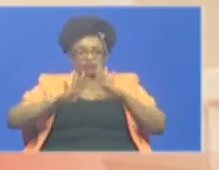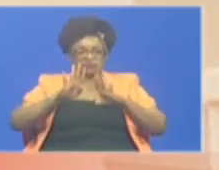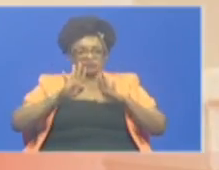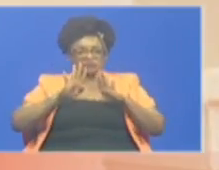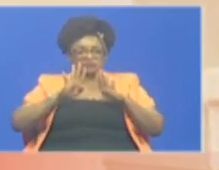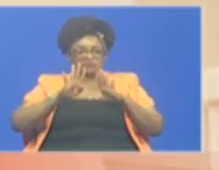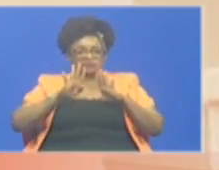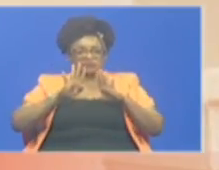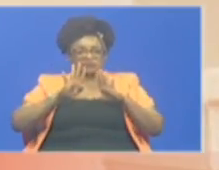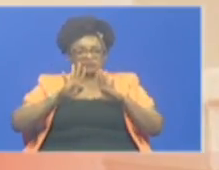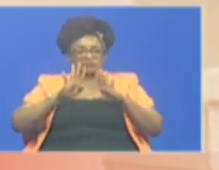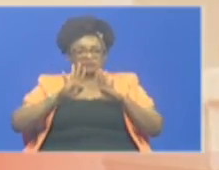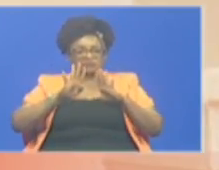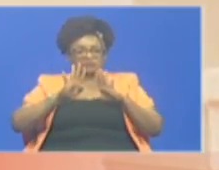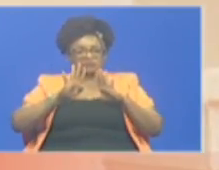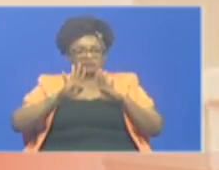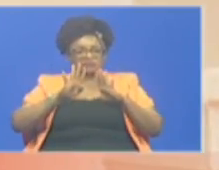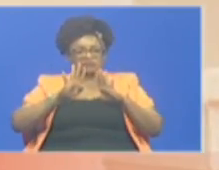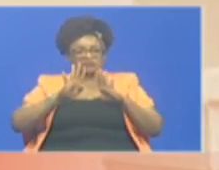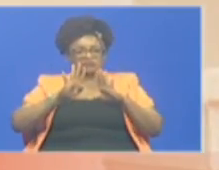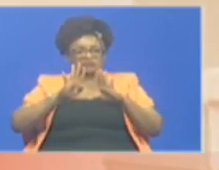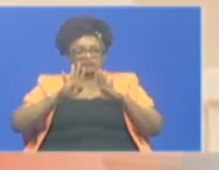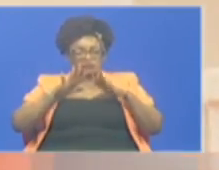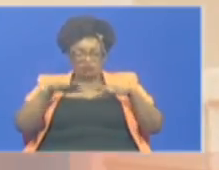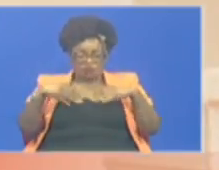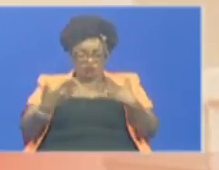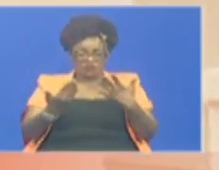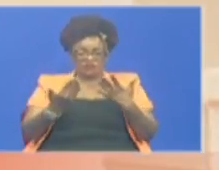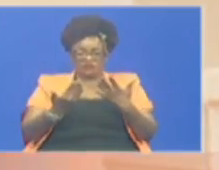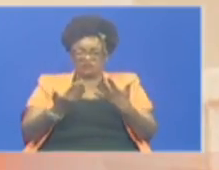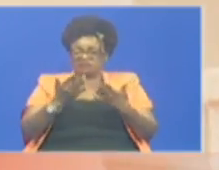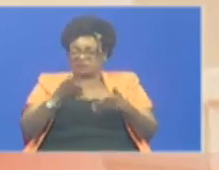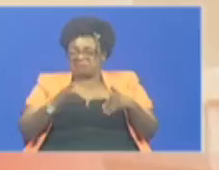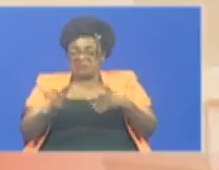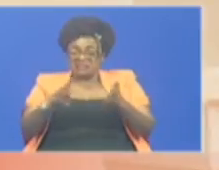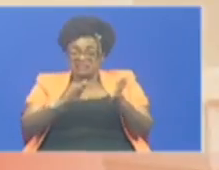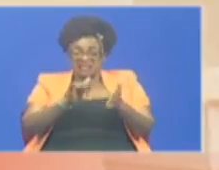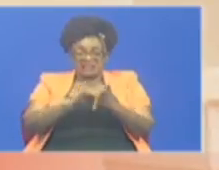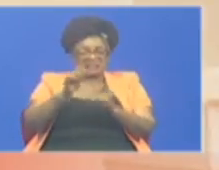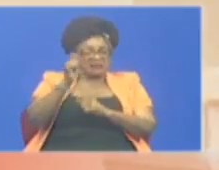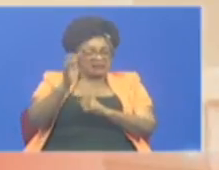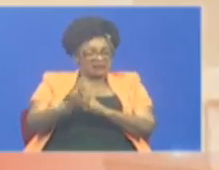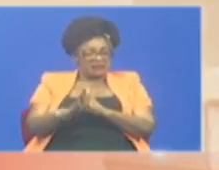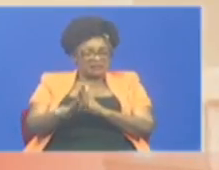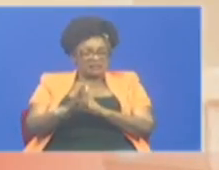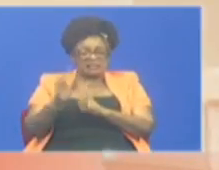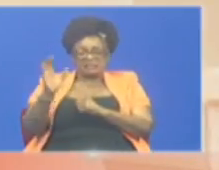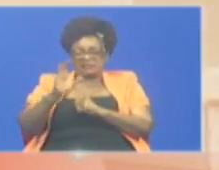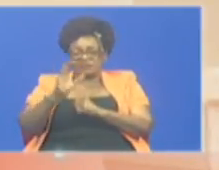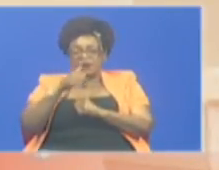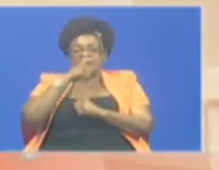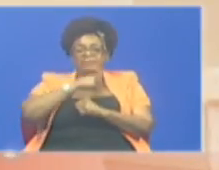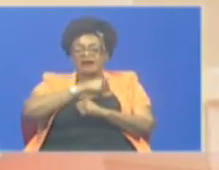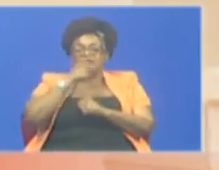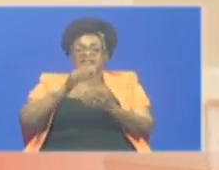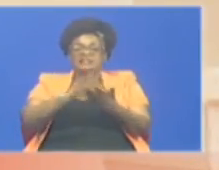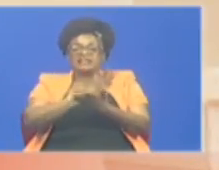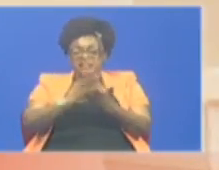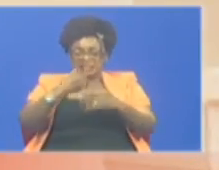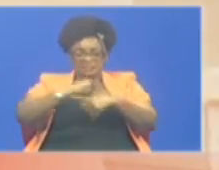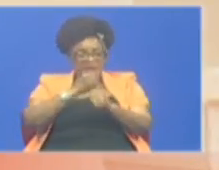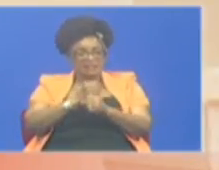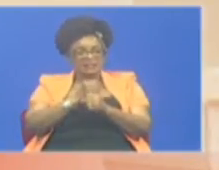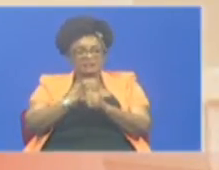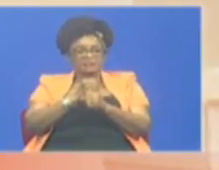caused of well-designed appropriate measures that Kenyans in the civil and private sector have designed